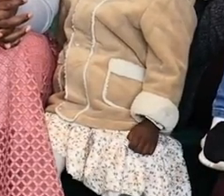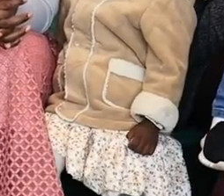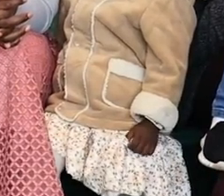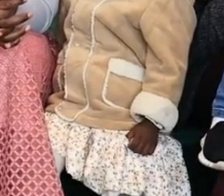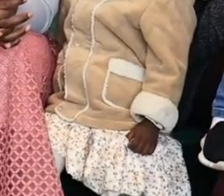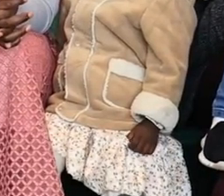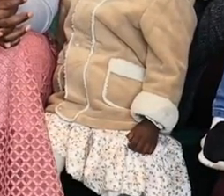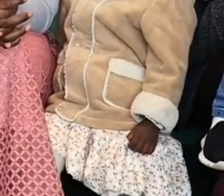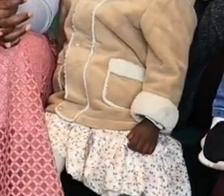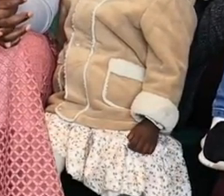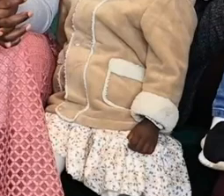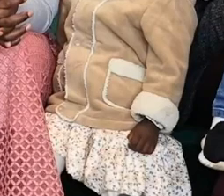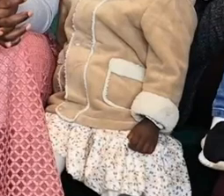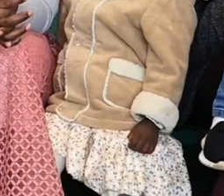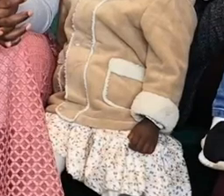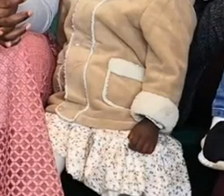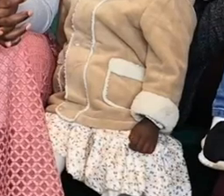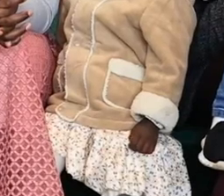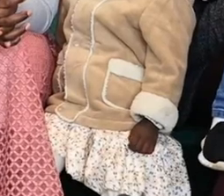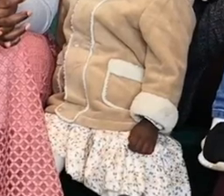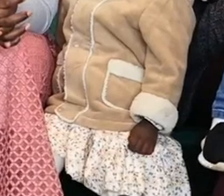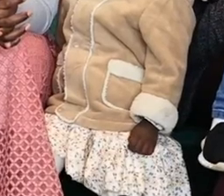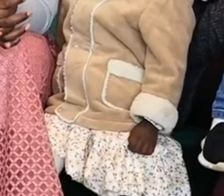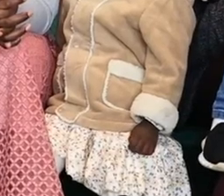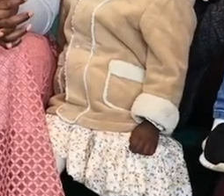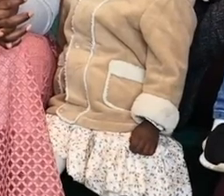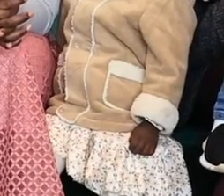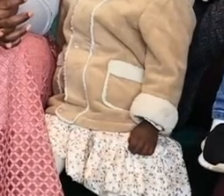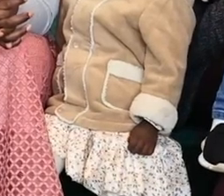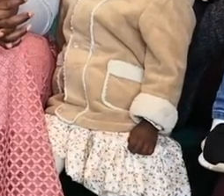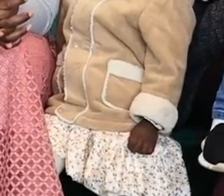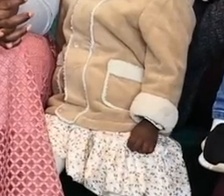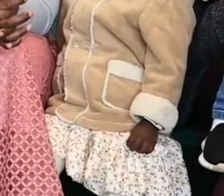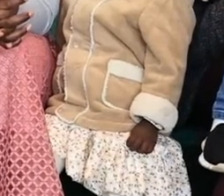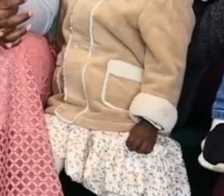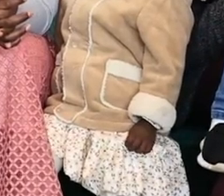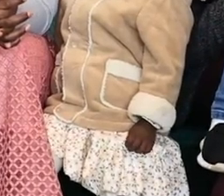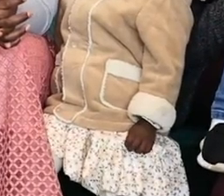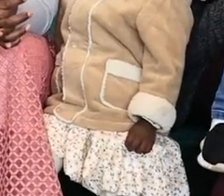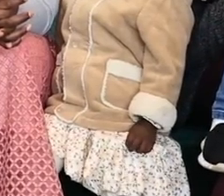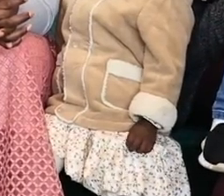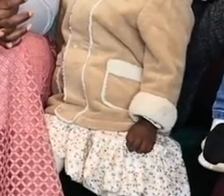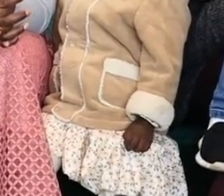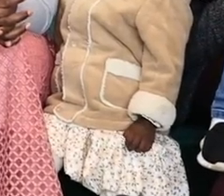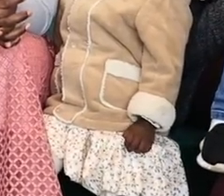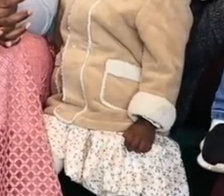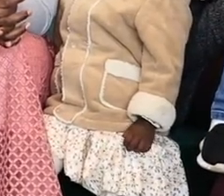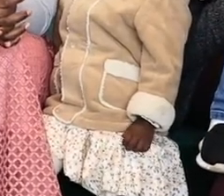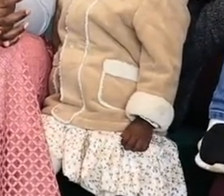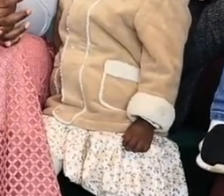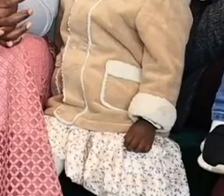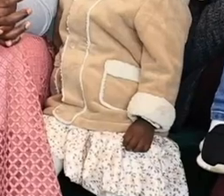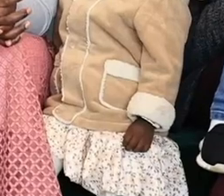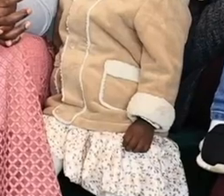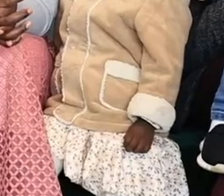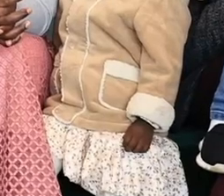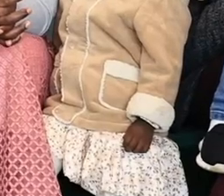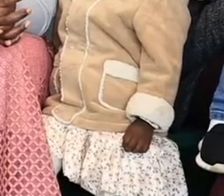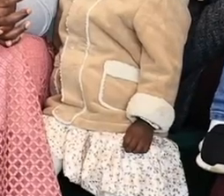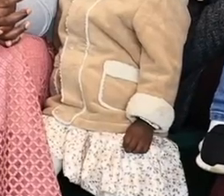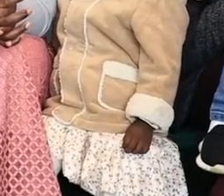second coming we can be among the number that will be welcomed to come and share with you the